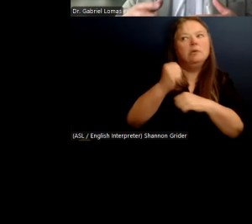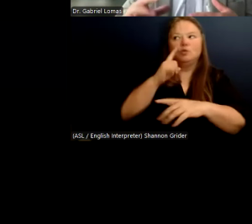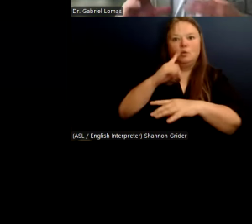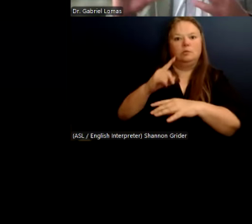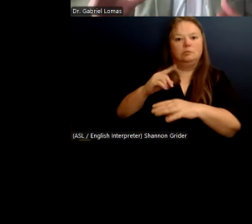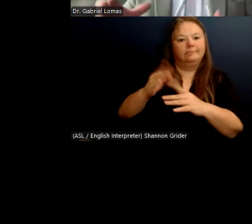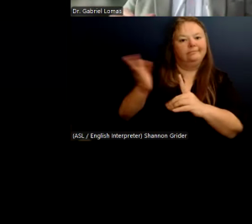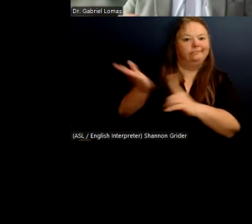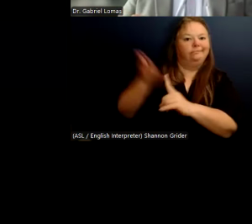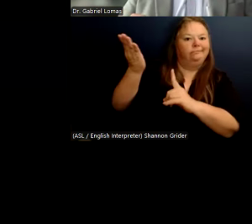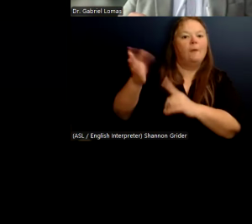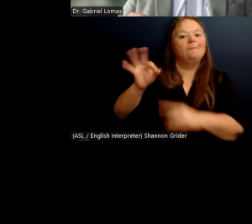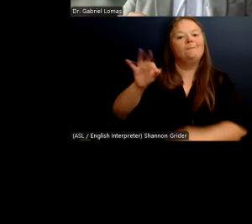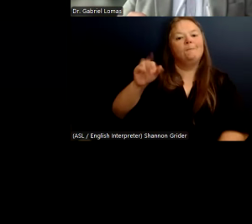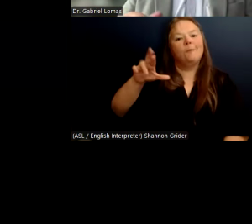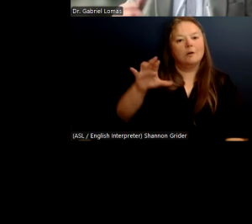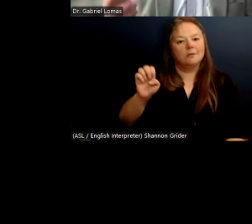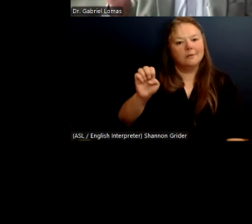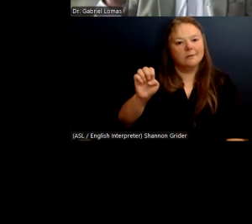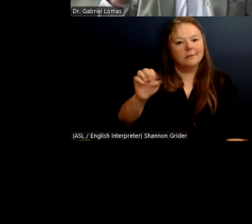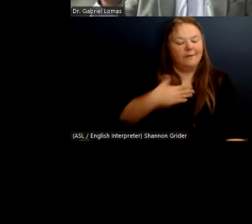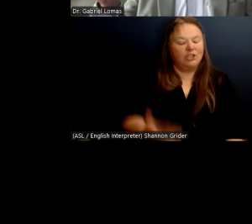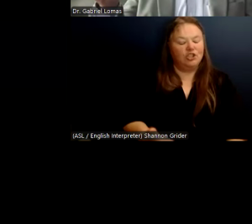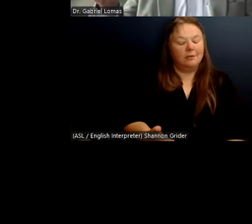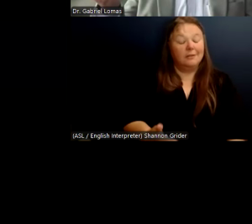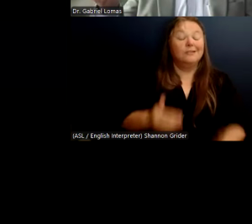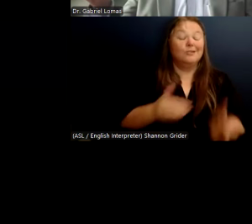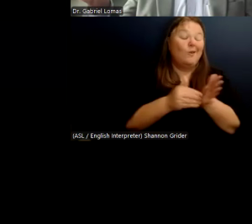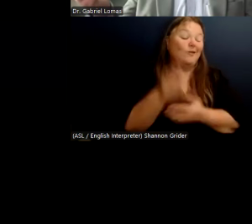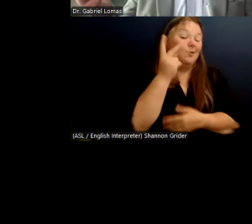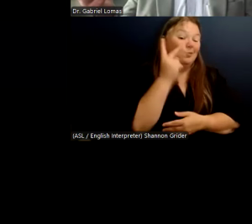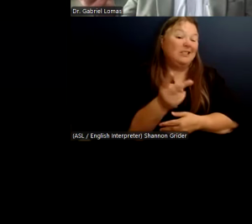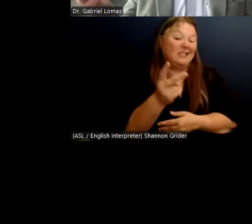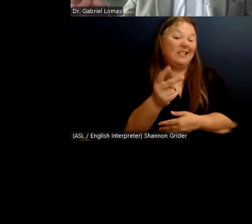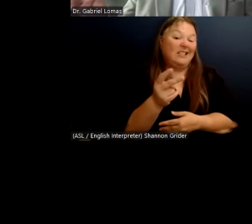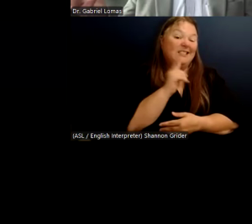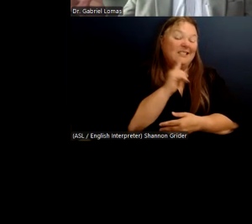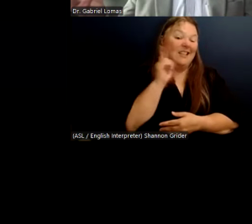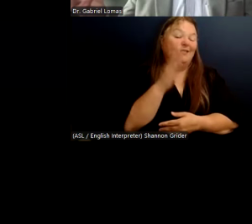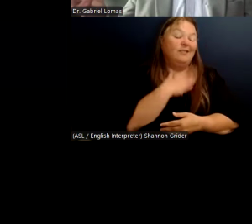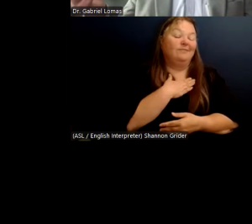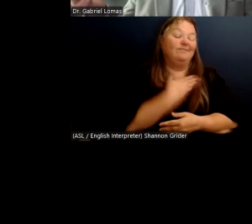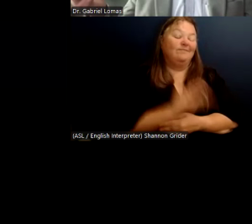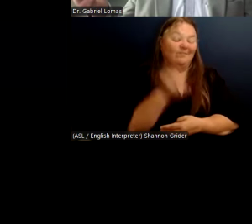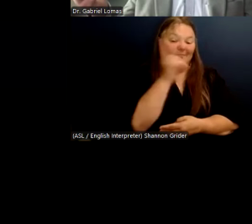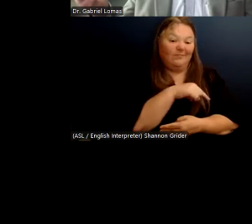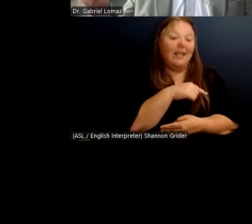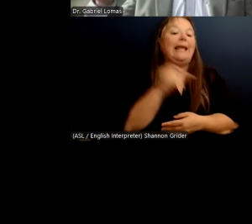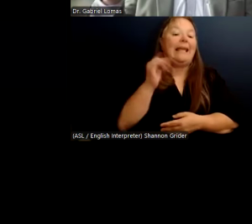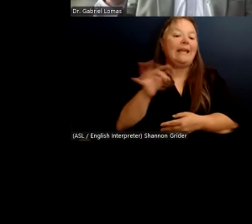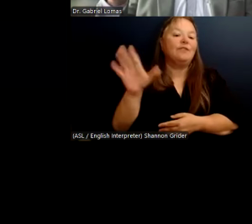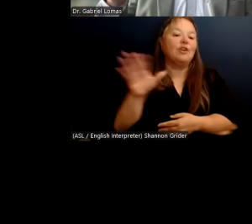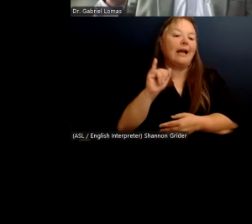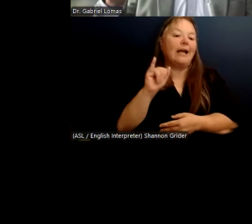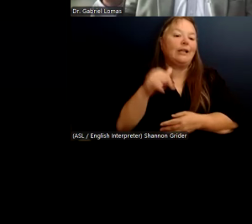to sort of force the confessions. So oftentimes we see deaf people who falsely confess they have an IQ between 68 and 80. So